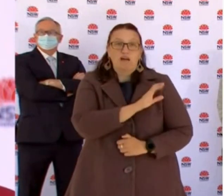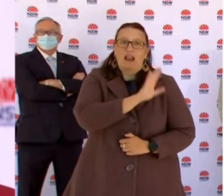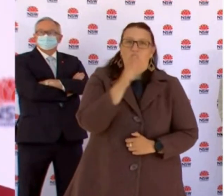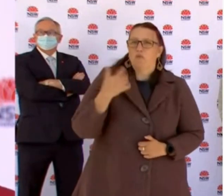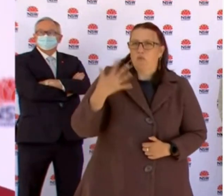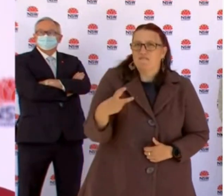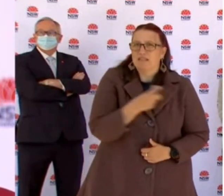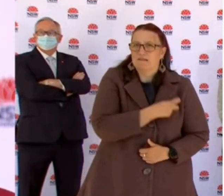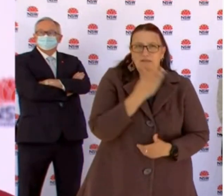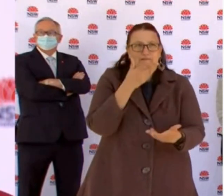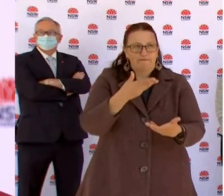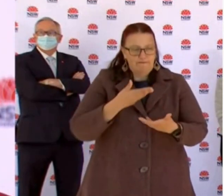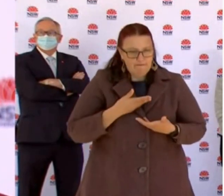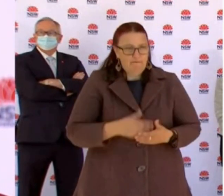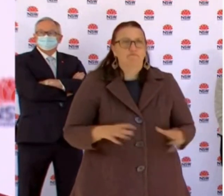vaccine.